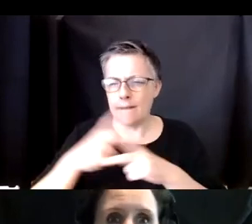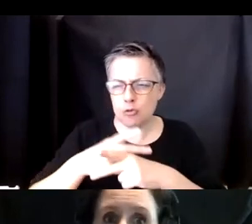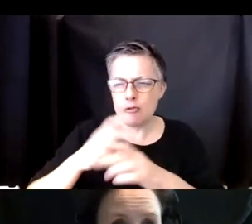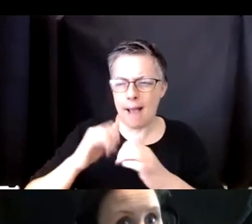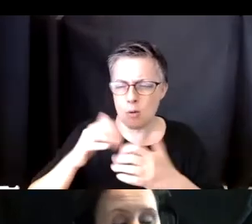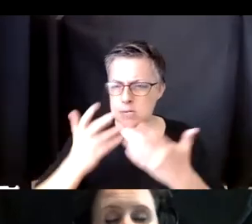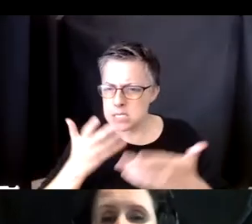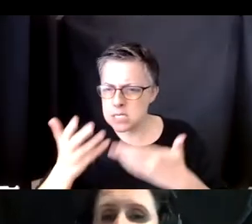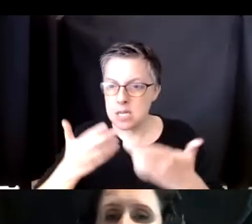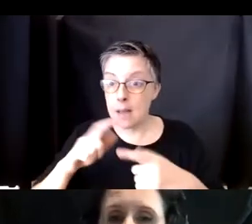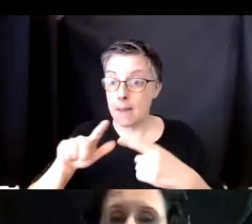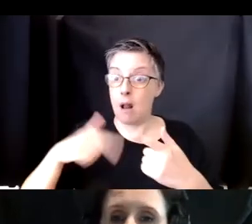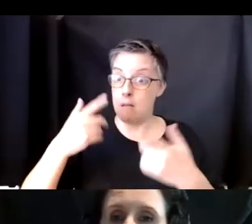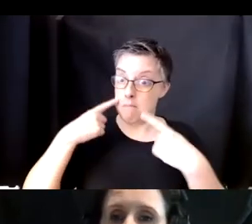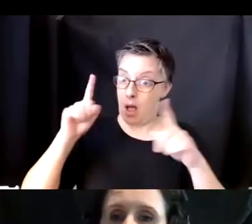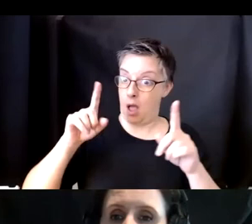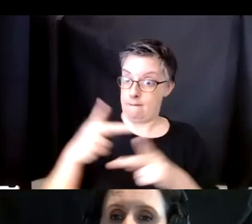you do, it's pretty easy.